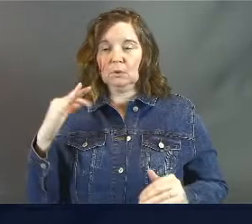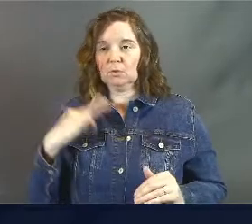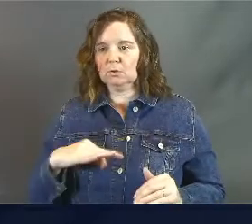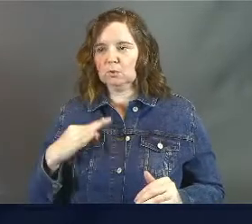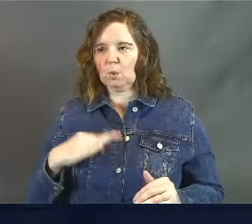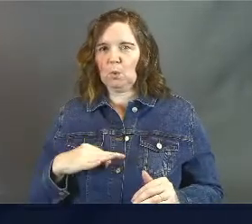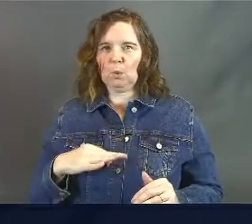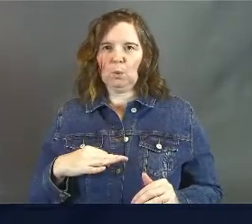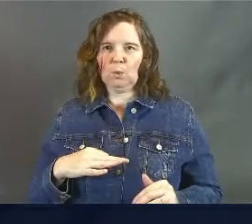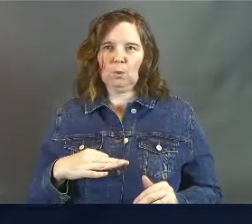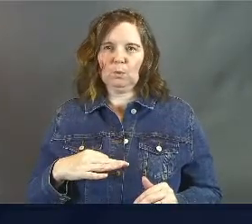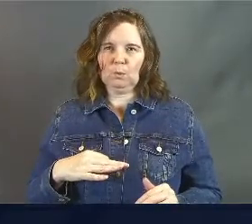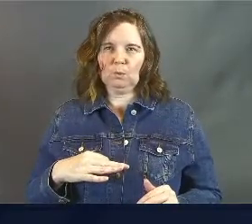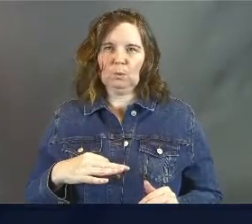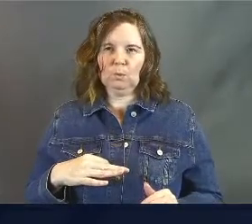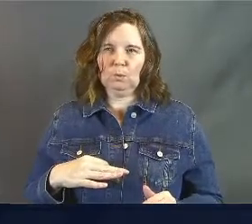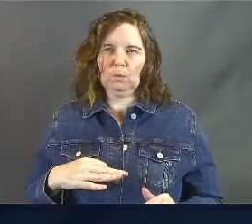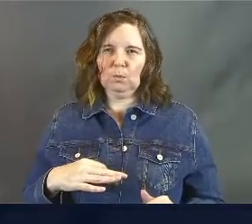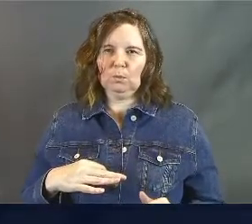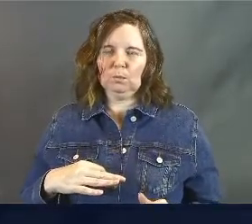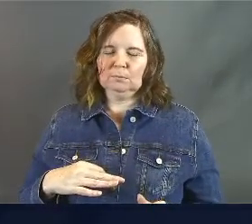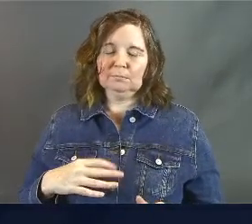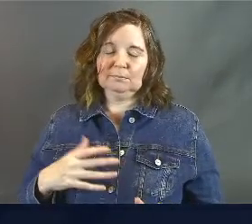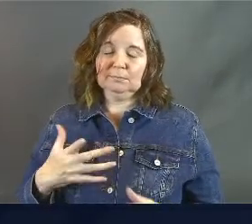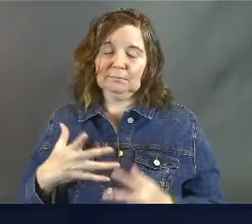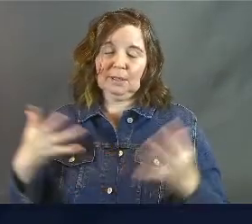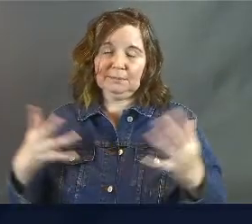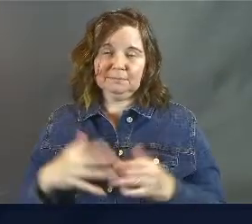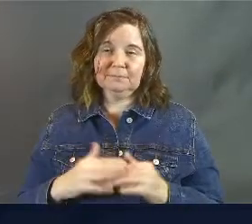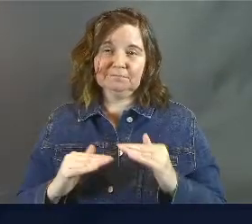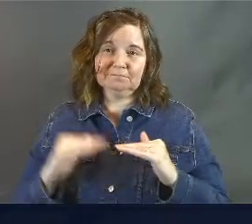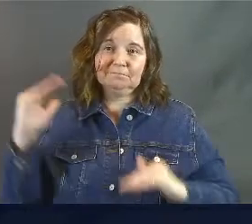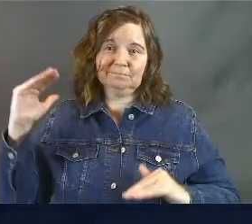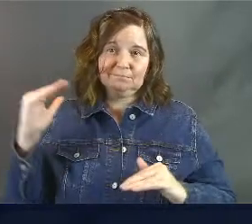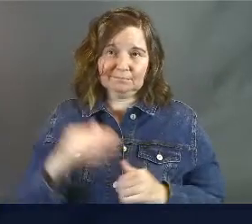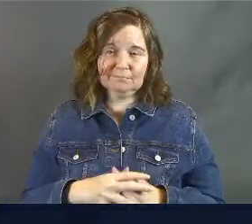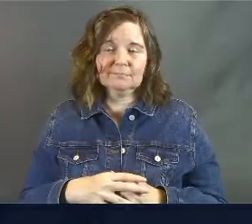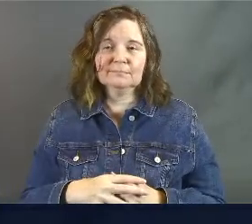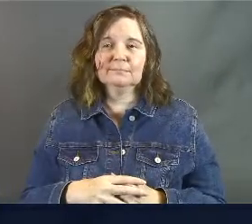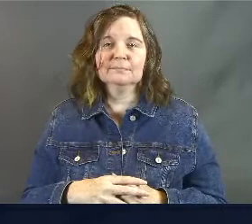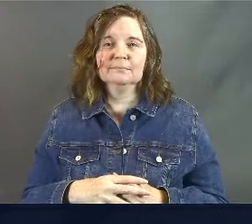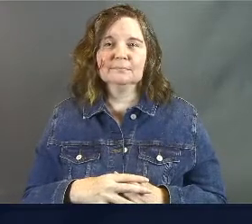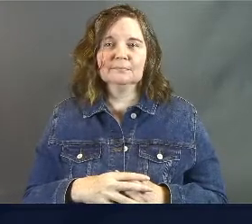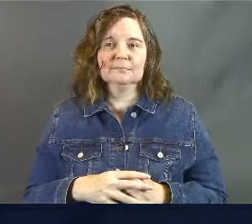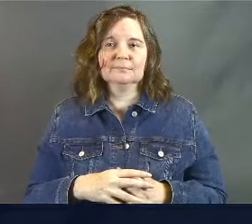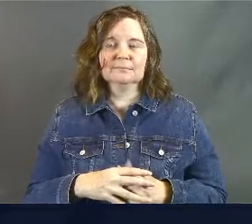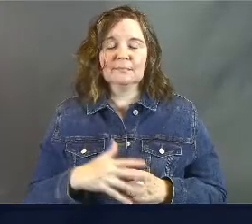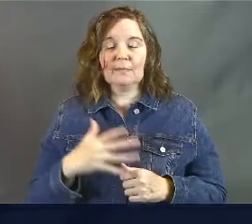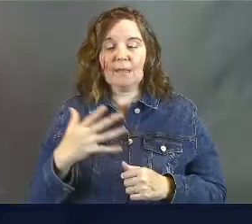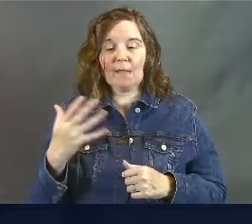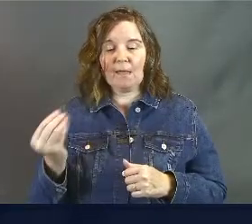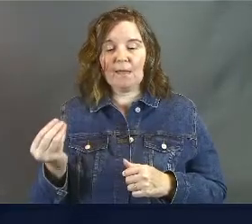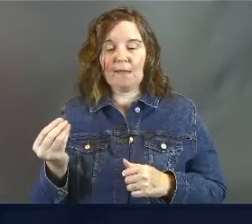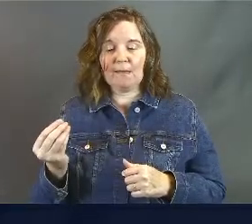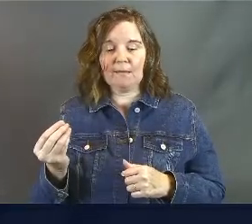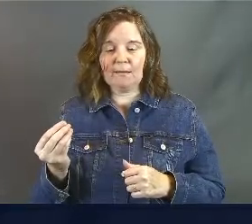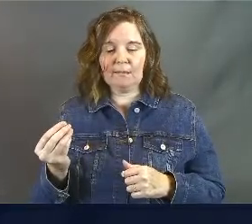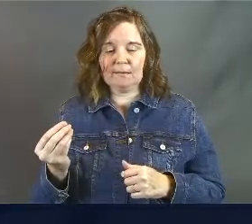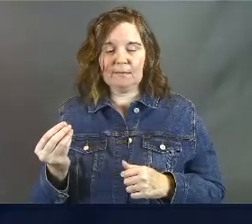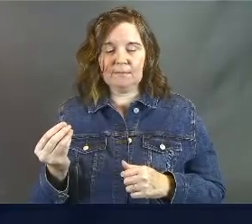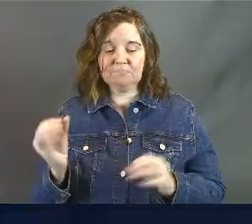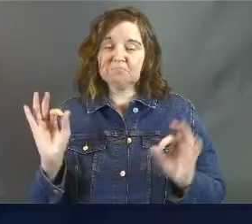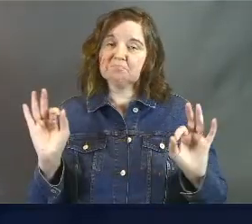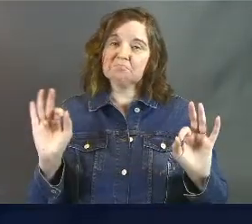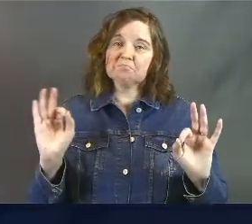score was... And